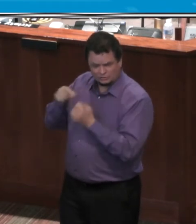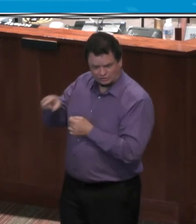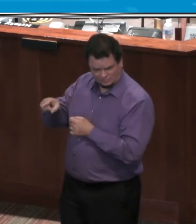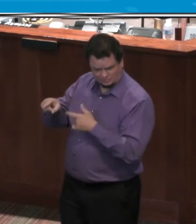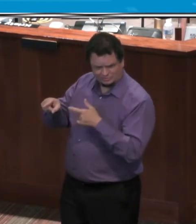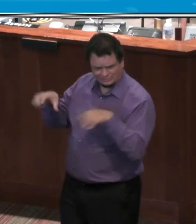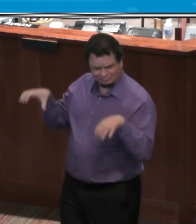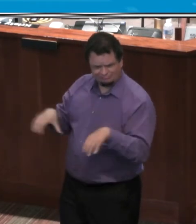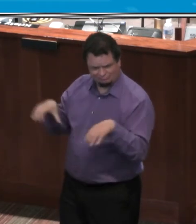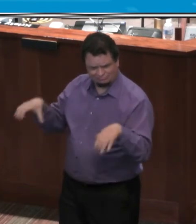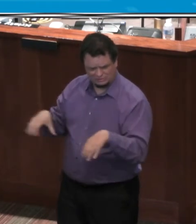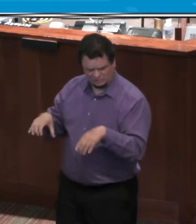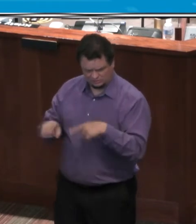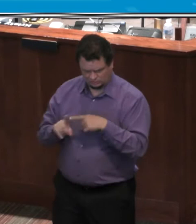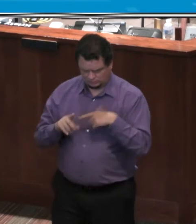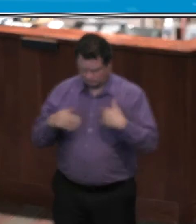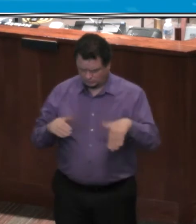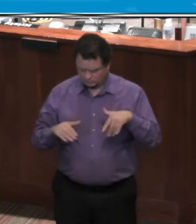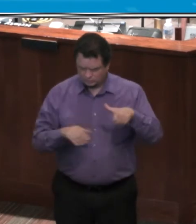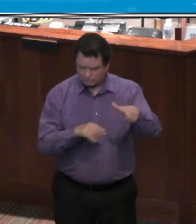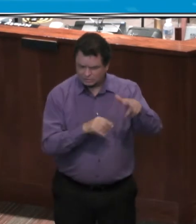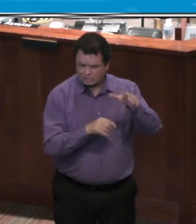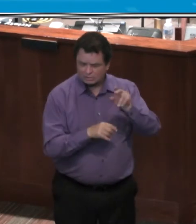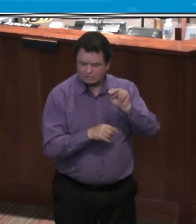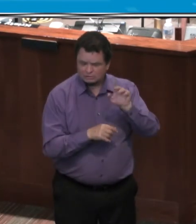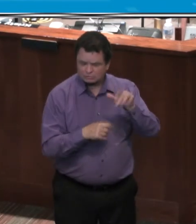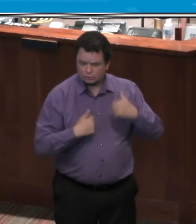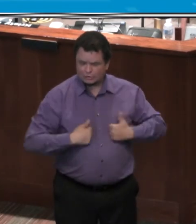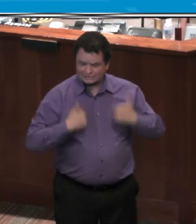had to be driven by, us who live there, who work